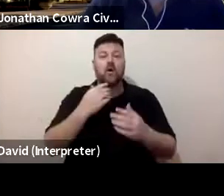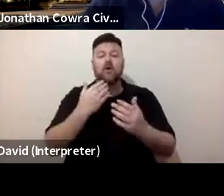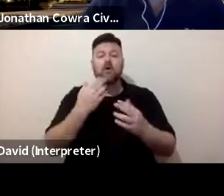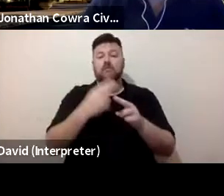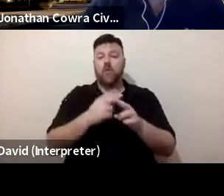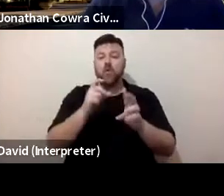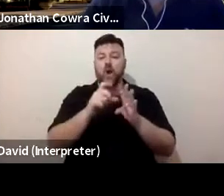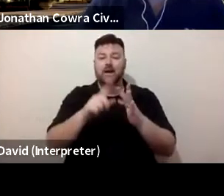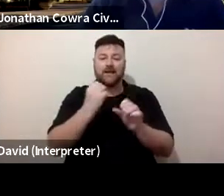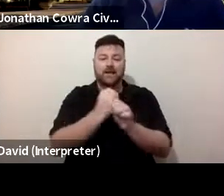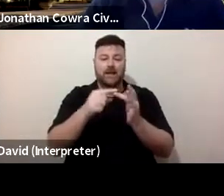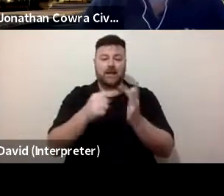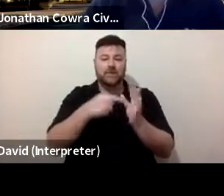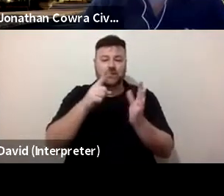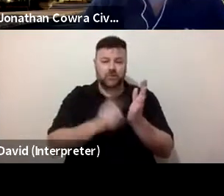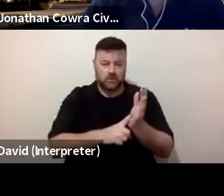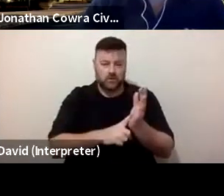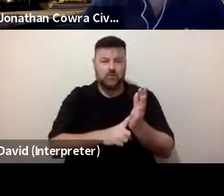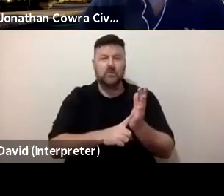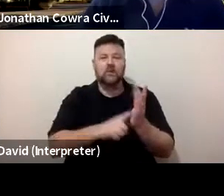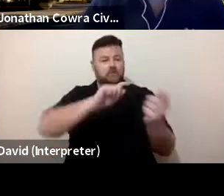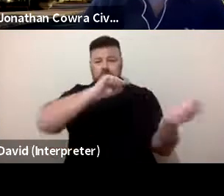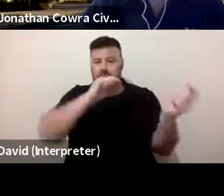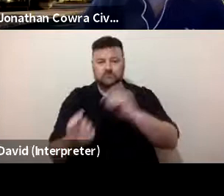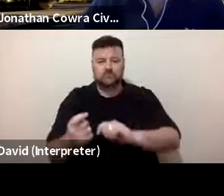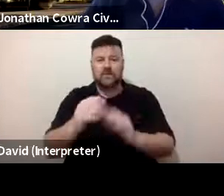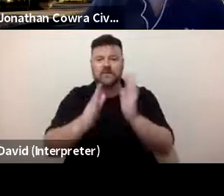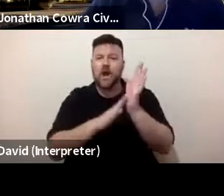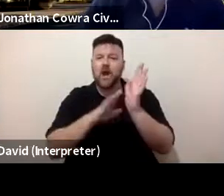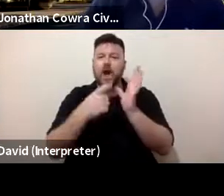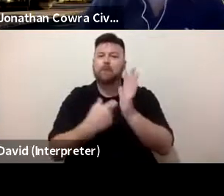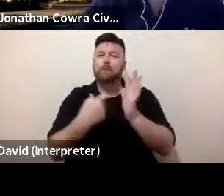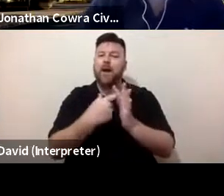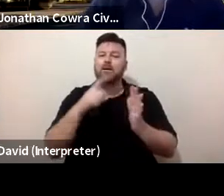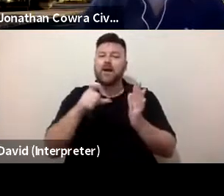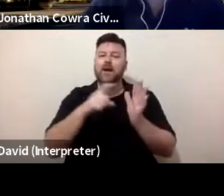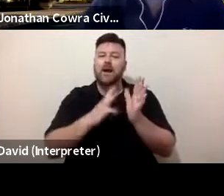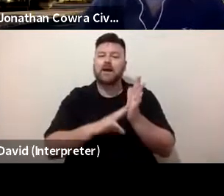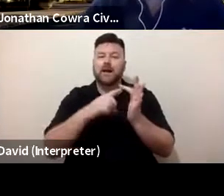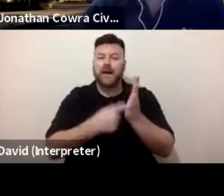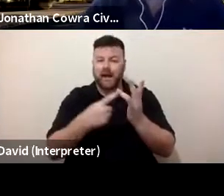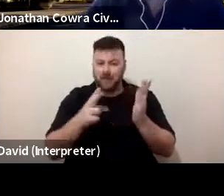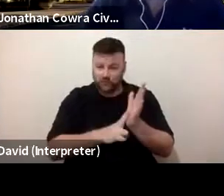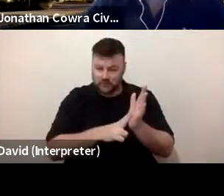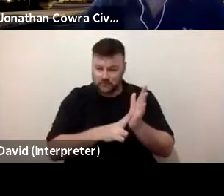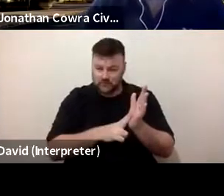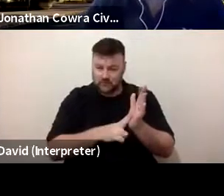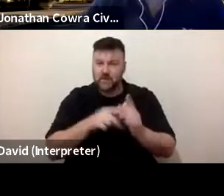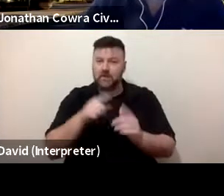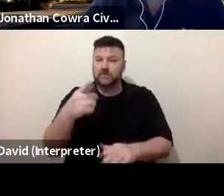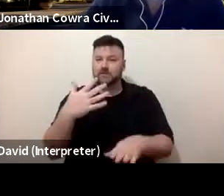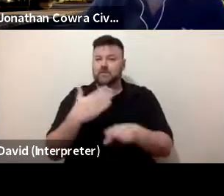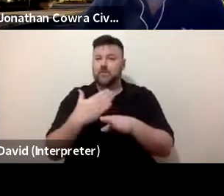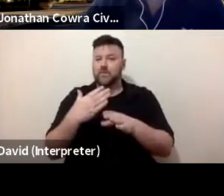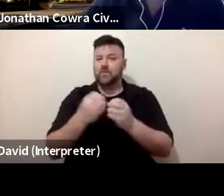Cameron, who I think was episode one by memory, again. Yeah. And came to us recommended from another very dear colleague to